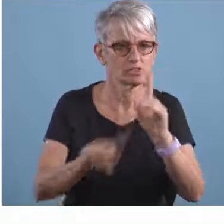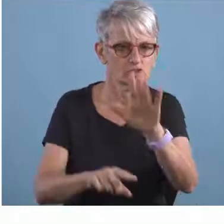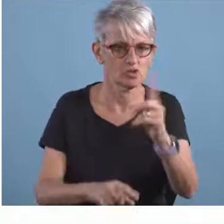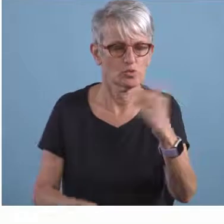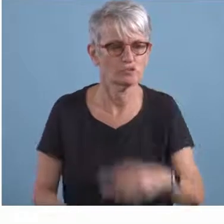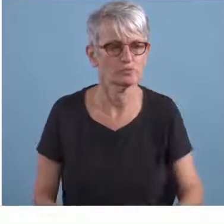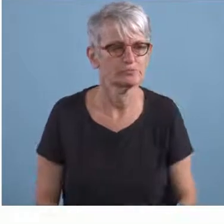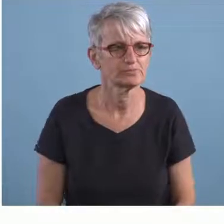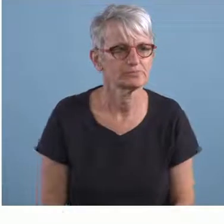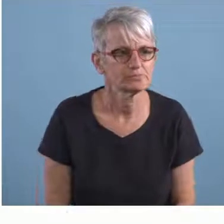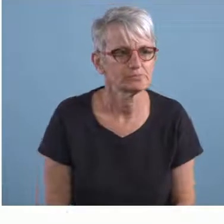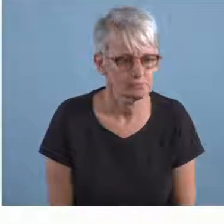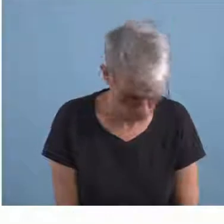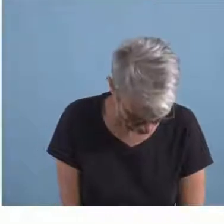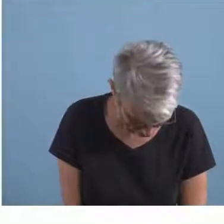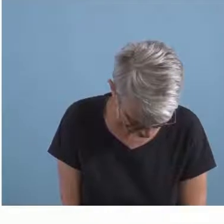slide.